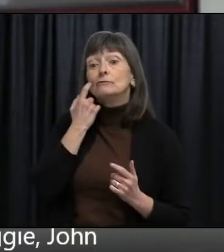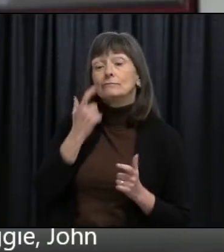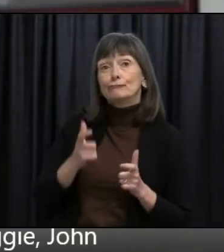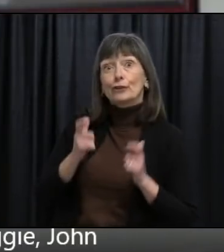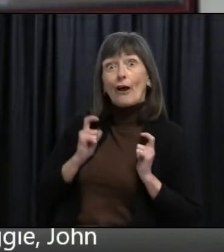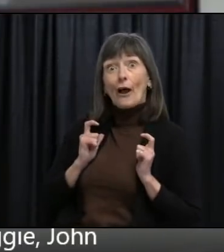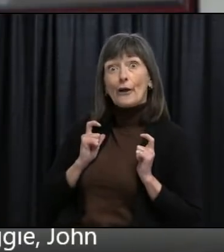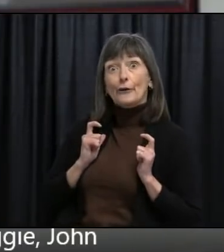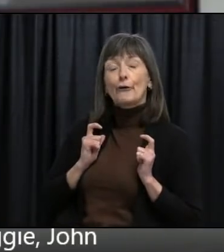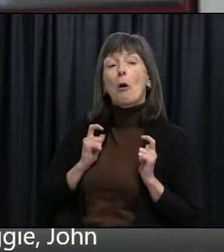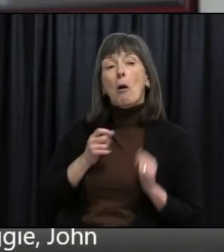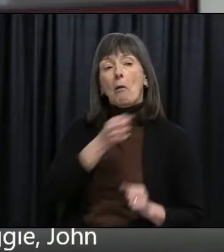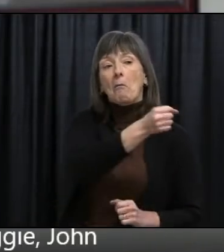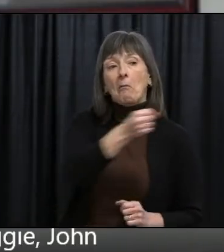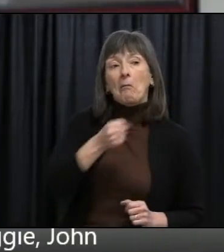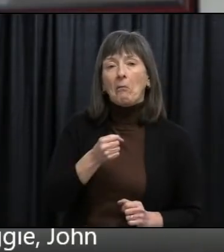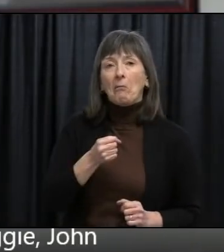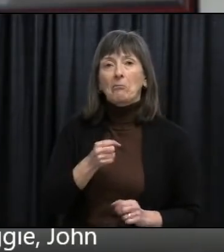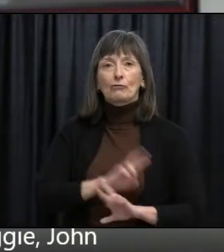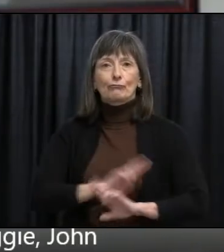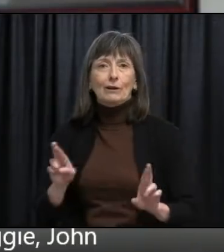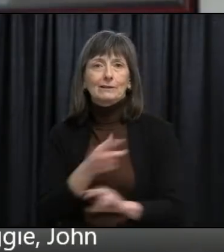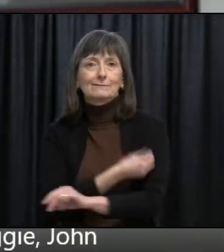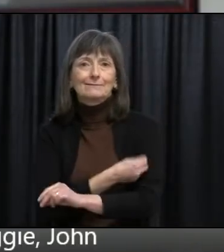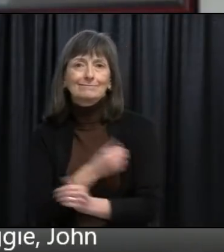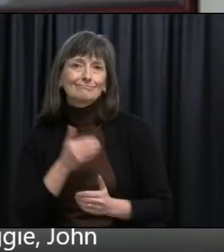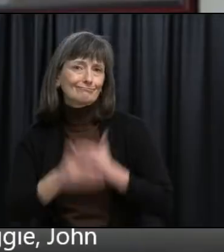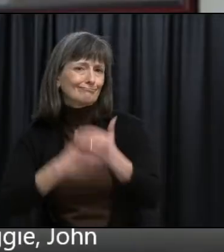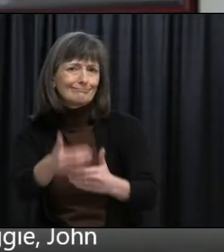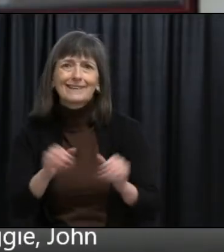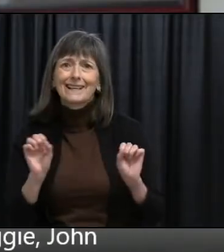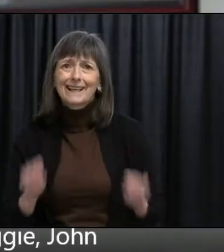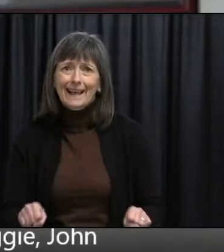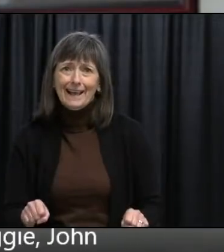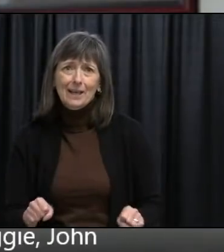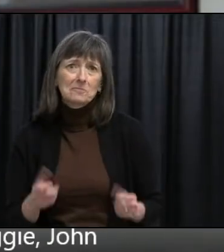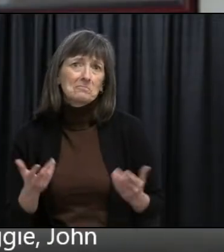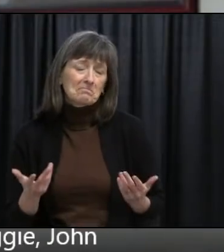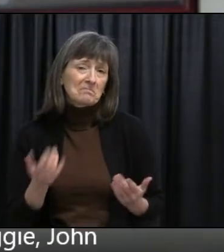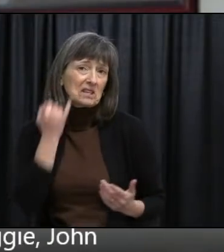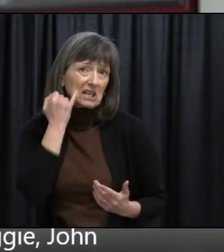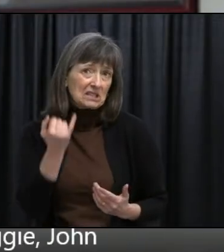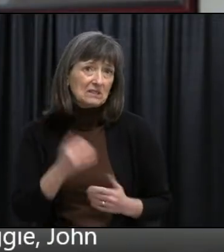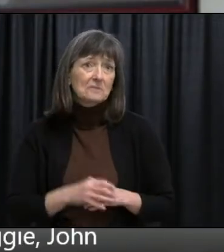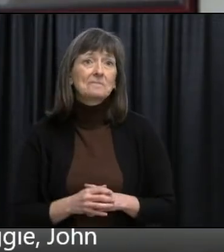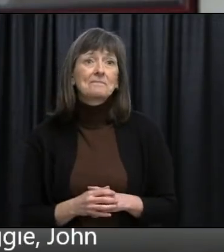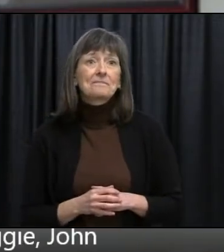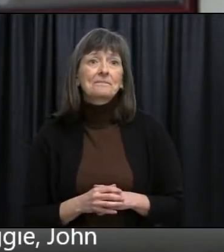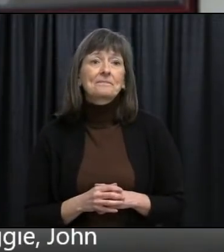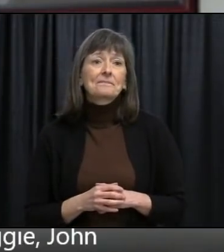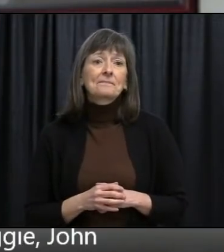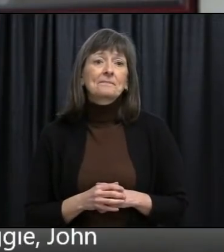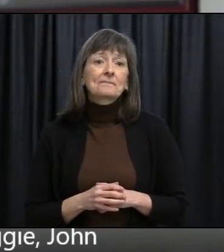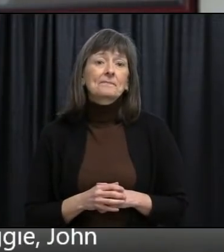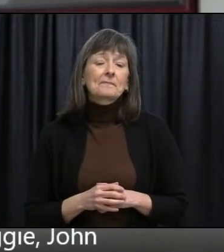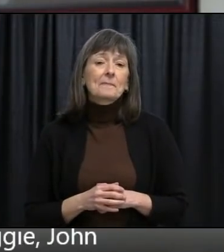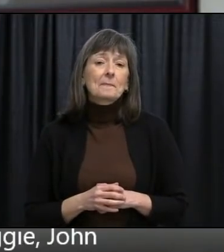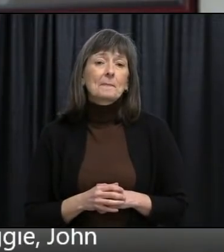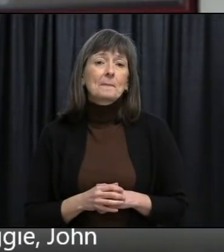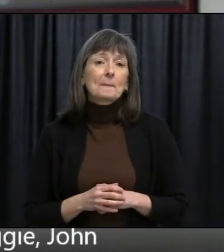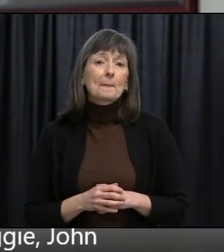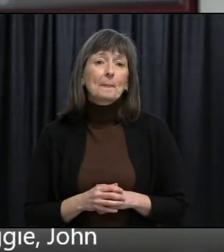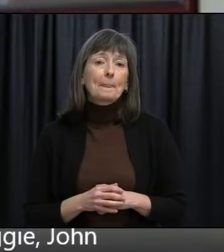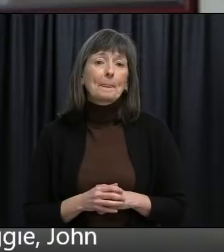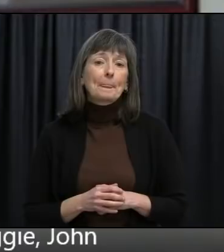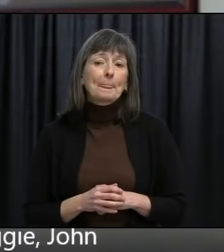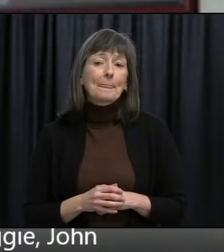with maybe minimal training. It also, if need be, an advice from staff is that we can introduce what's